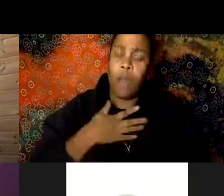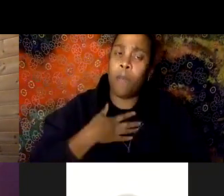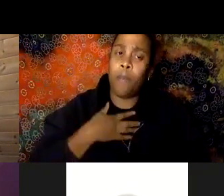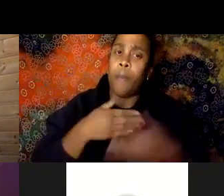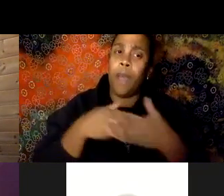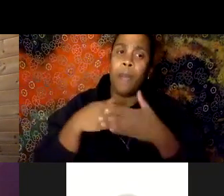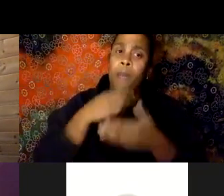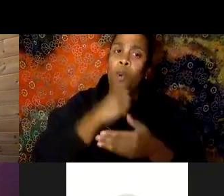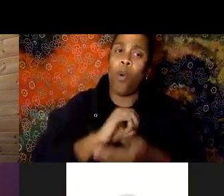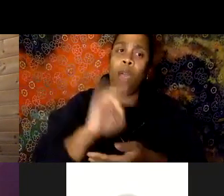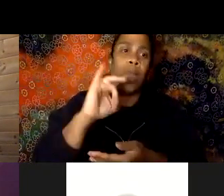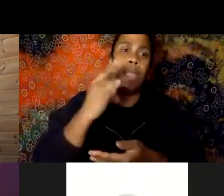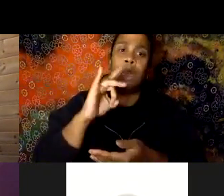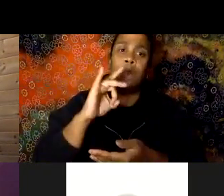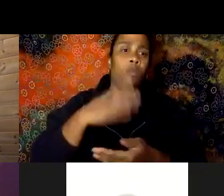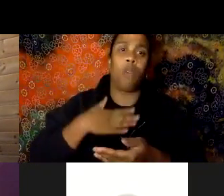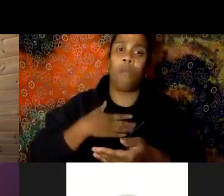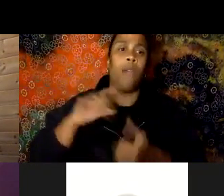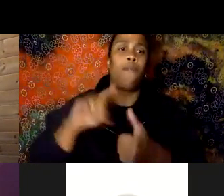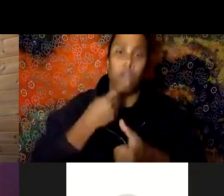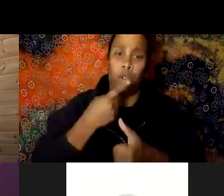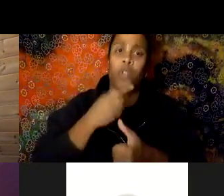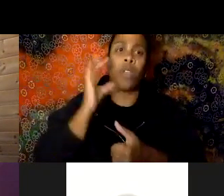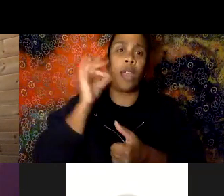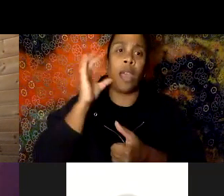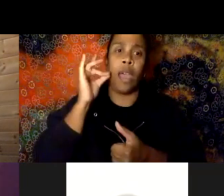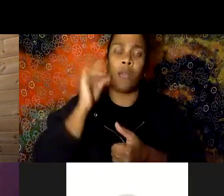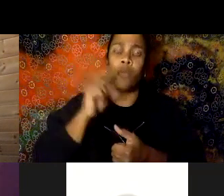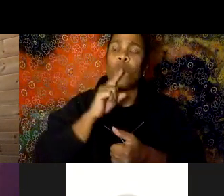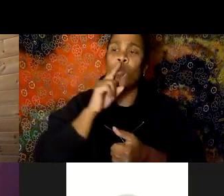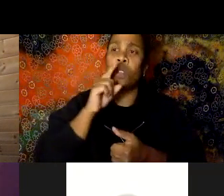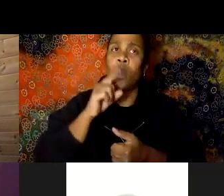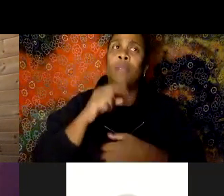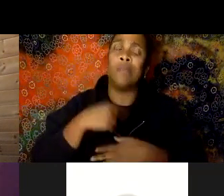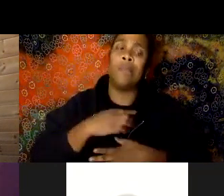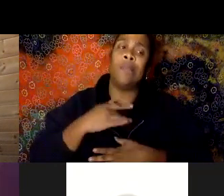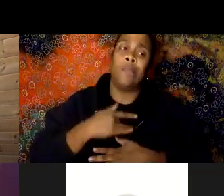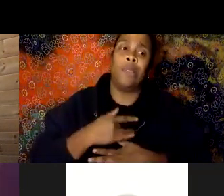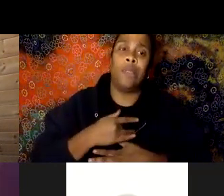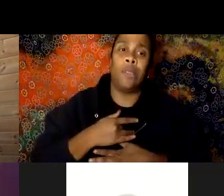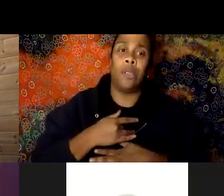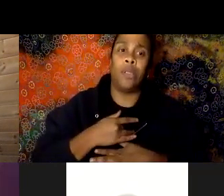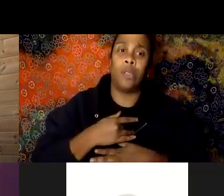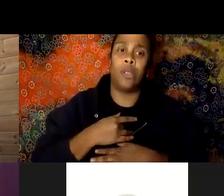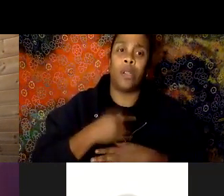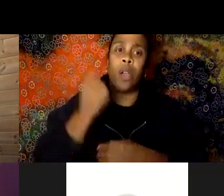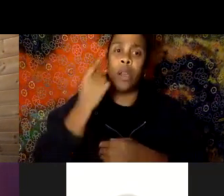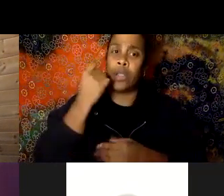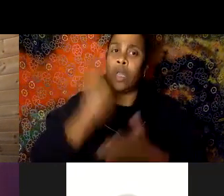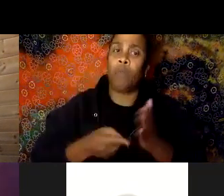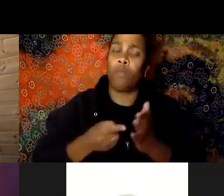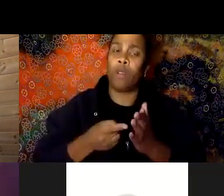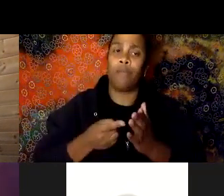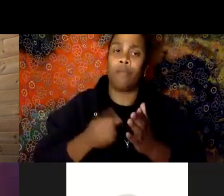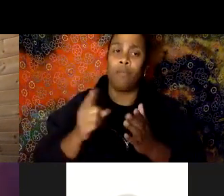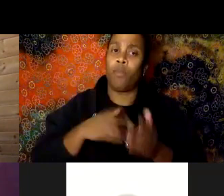lost her, and she was my first child, literally. So I truly do empathize with what you are going through.